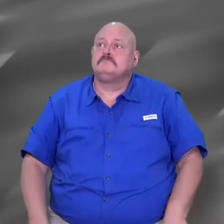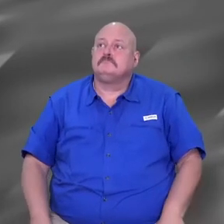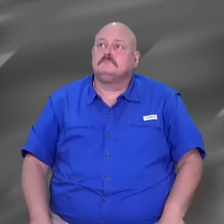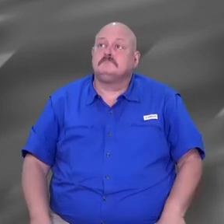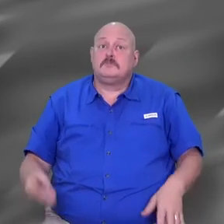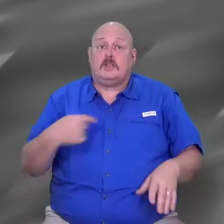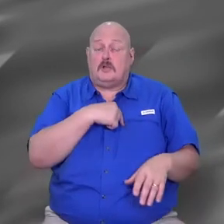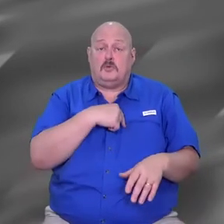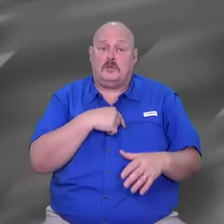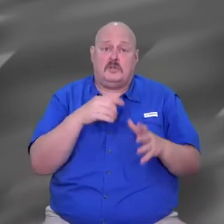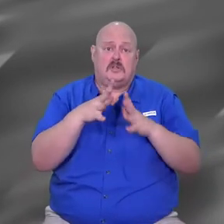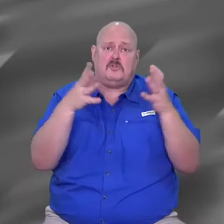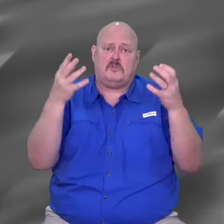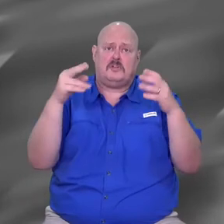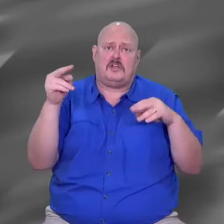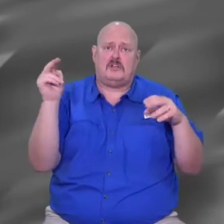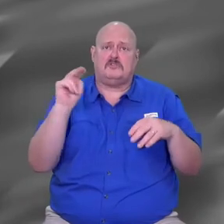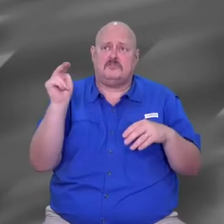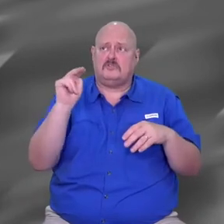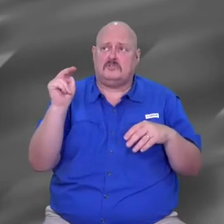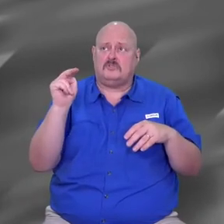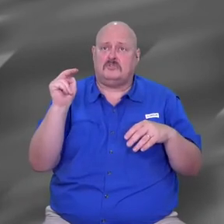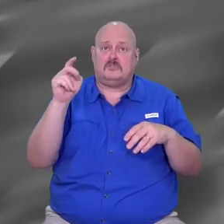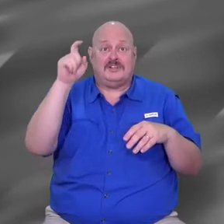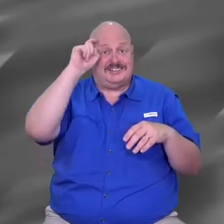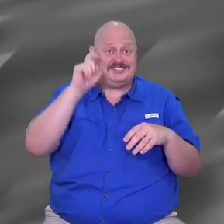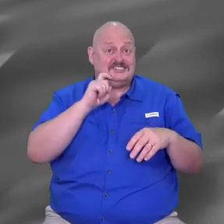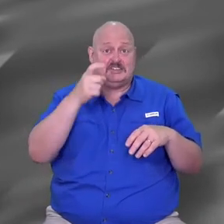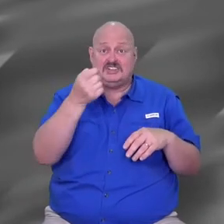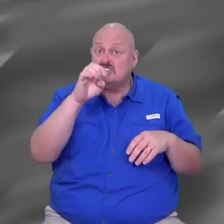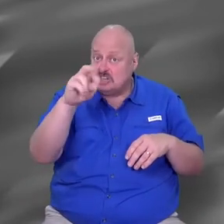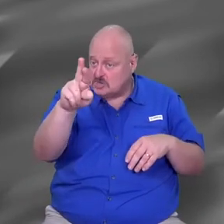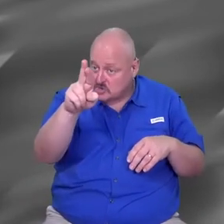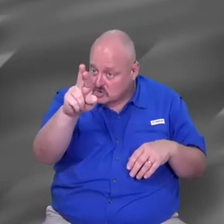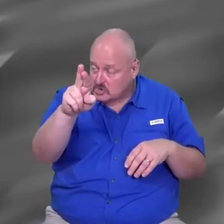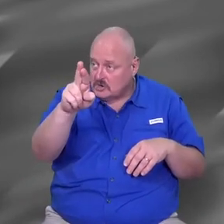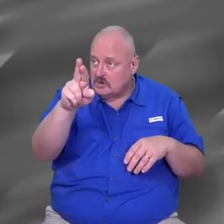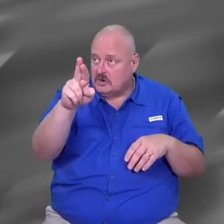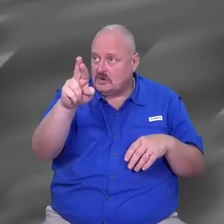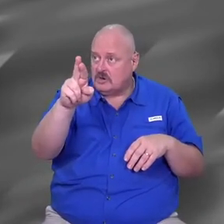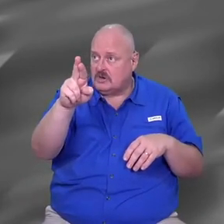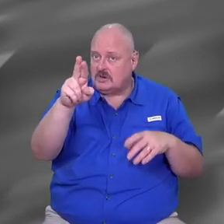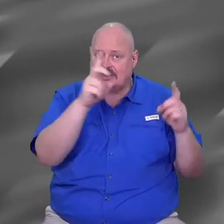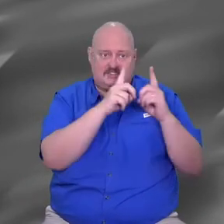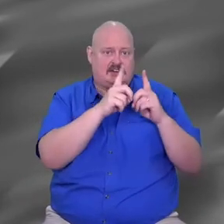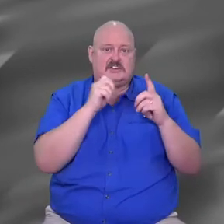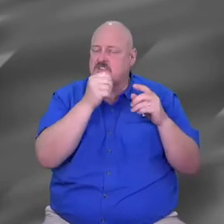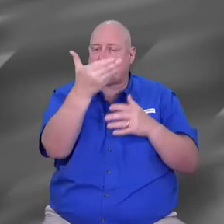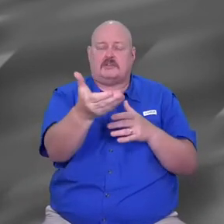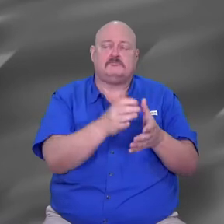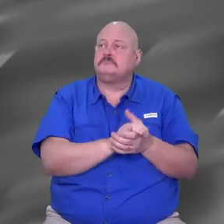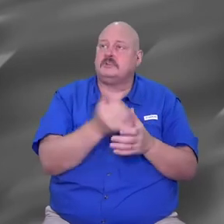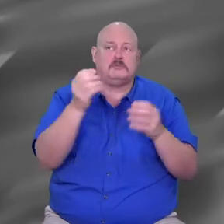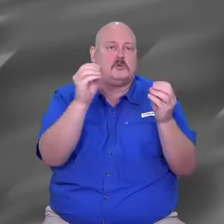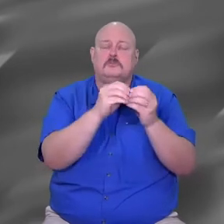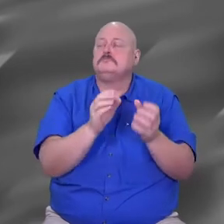We have so neutralized the gender that courtship isn't present